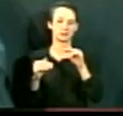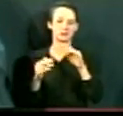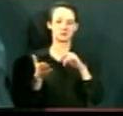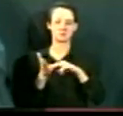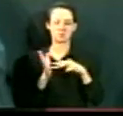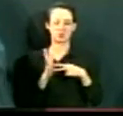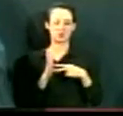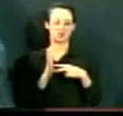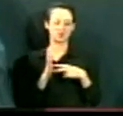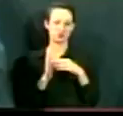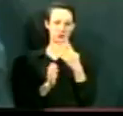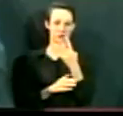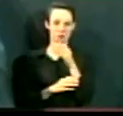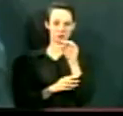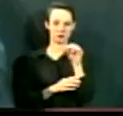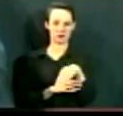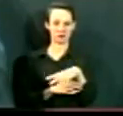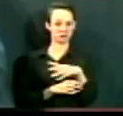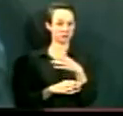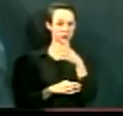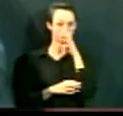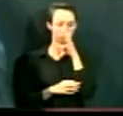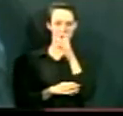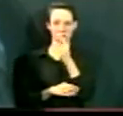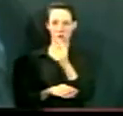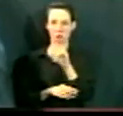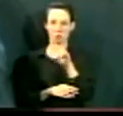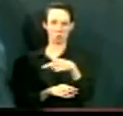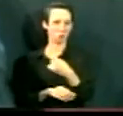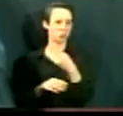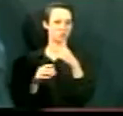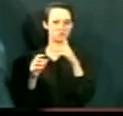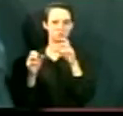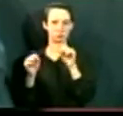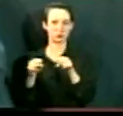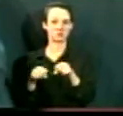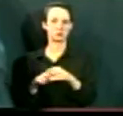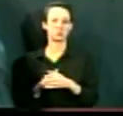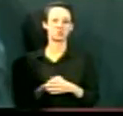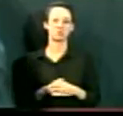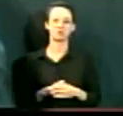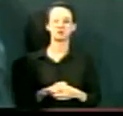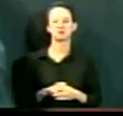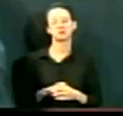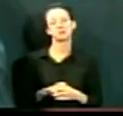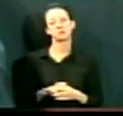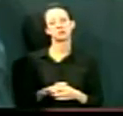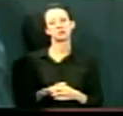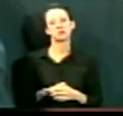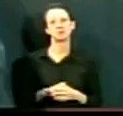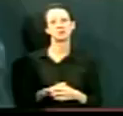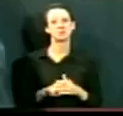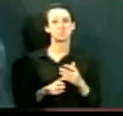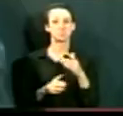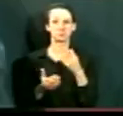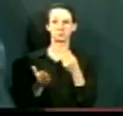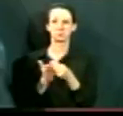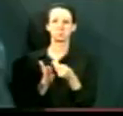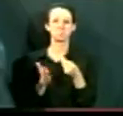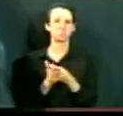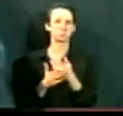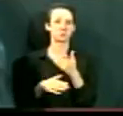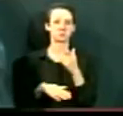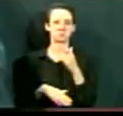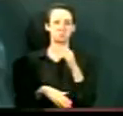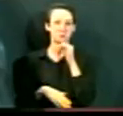with 4%, because the key part of it is if funds are available. And they haven't been available for 4% raise